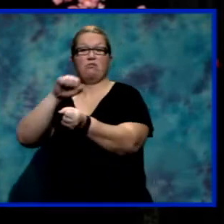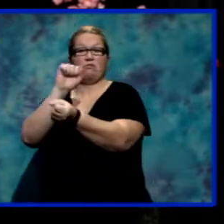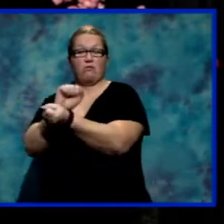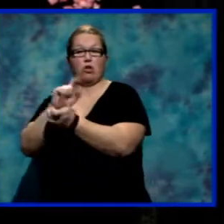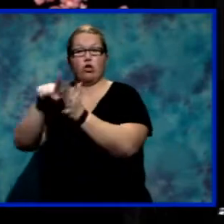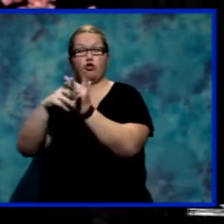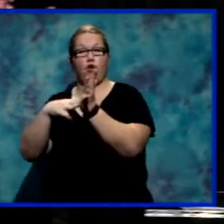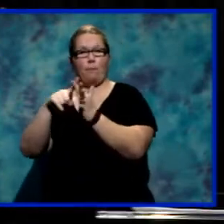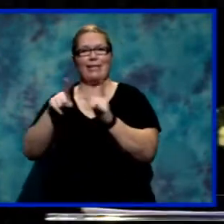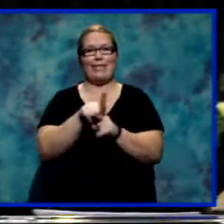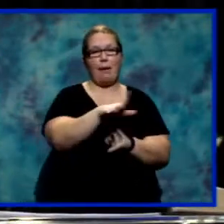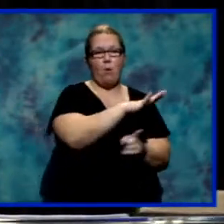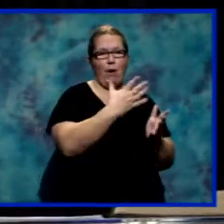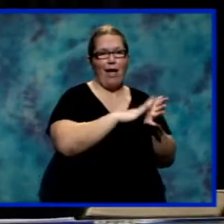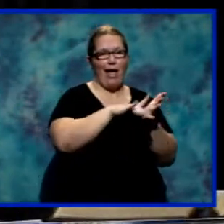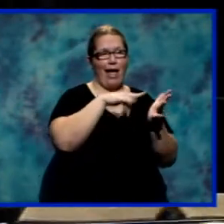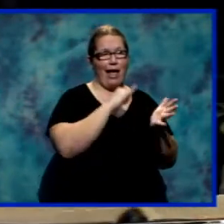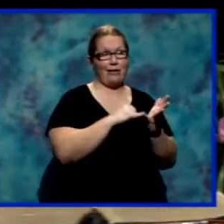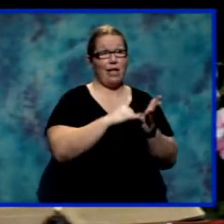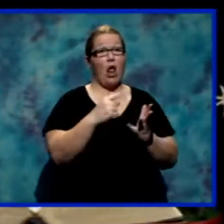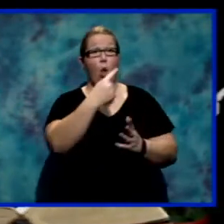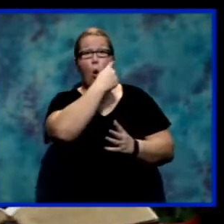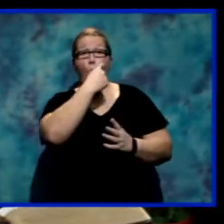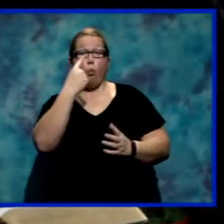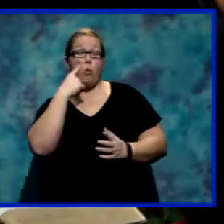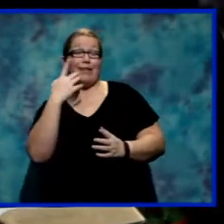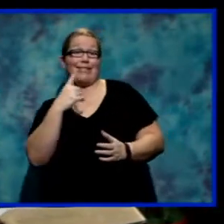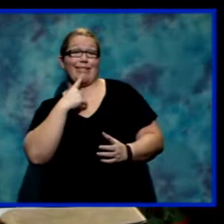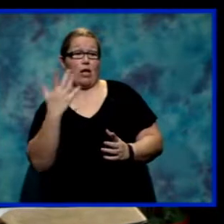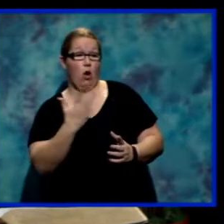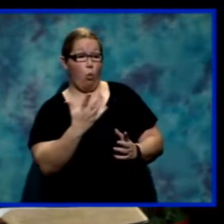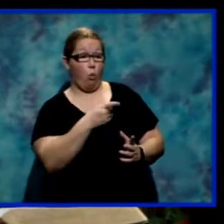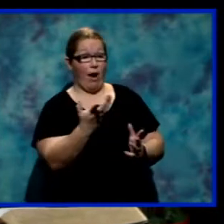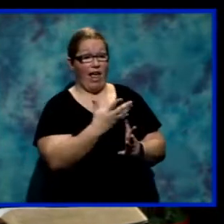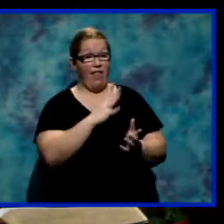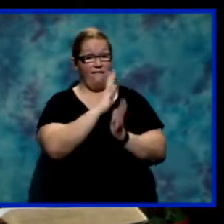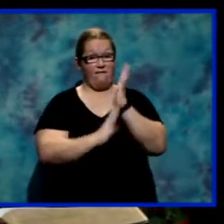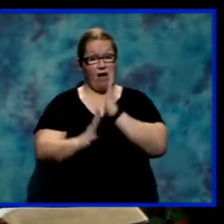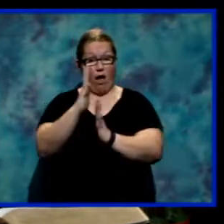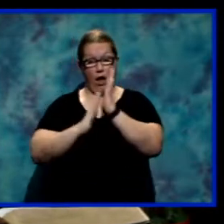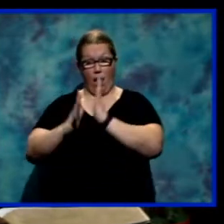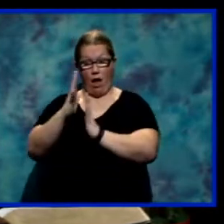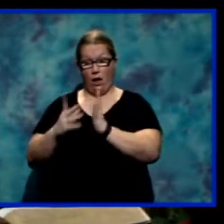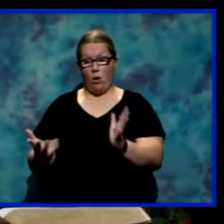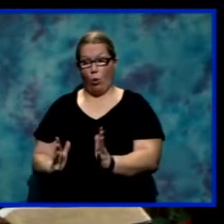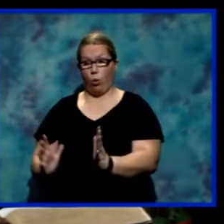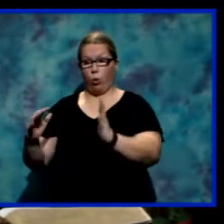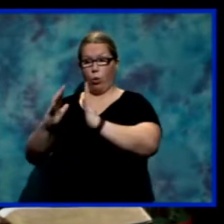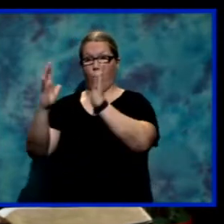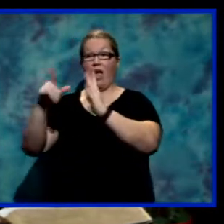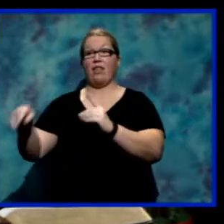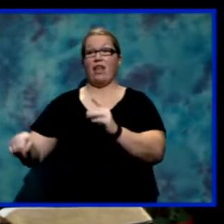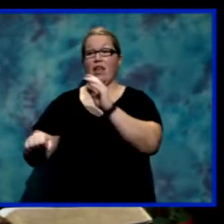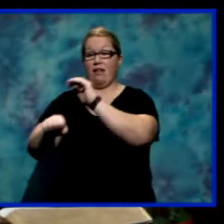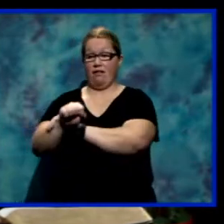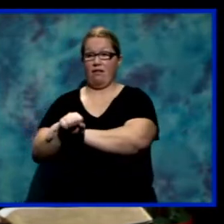the fire. And witnesses say that as the fire rose up around him, he thrust his right hand